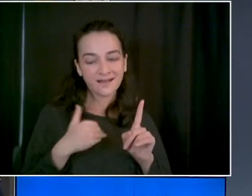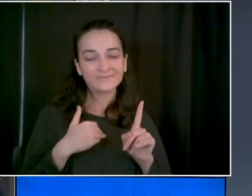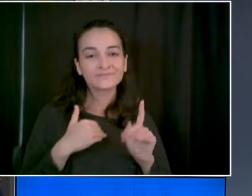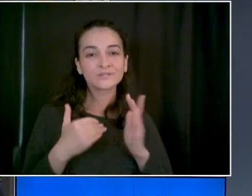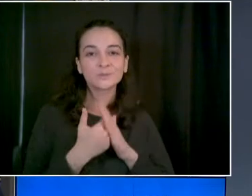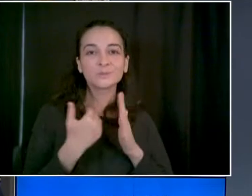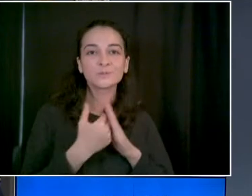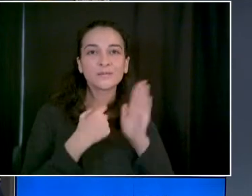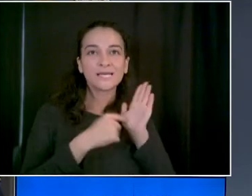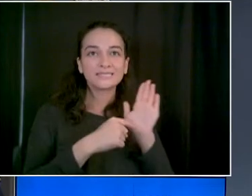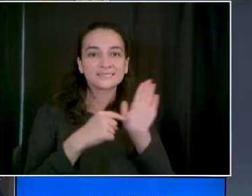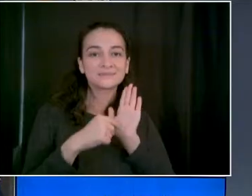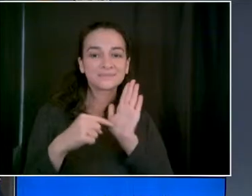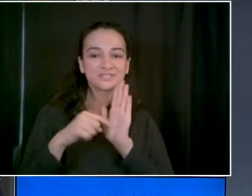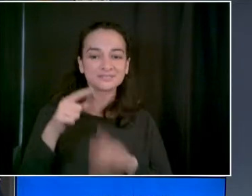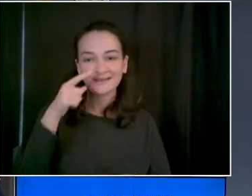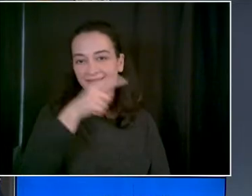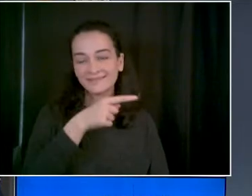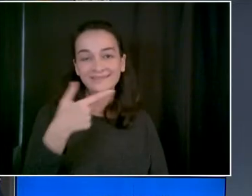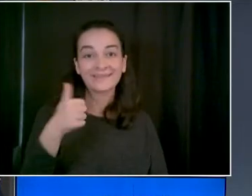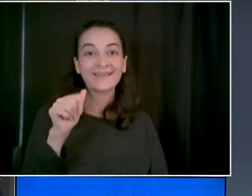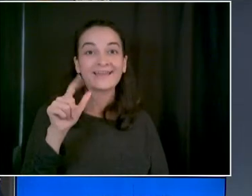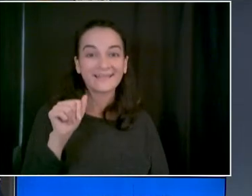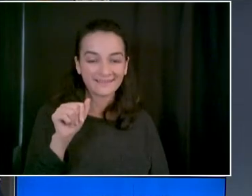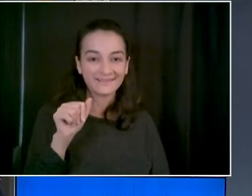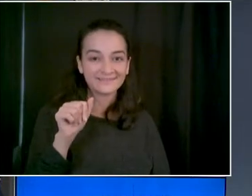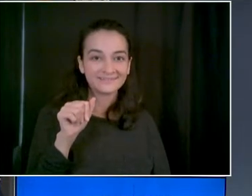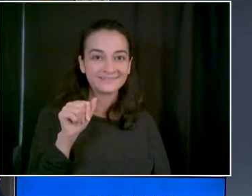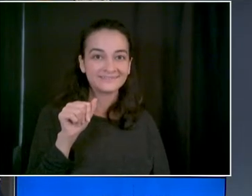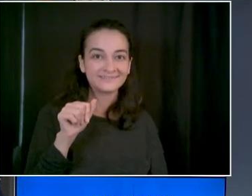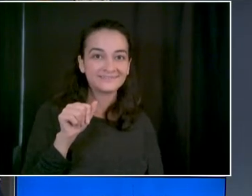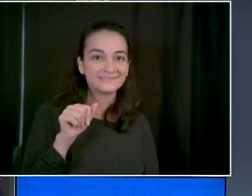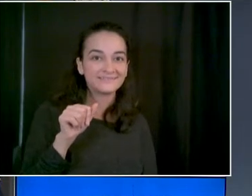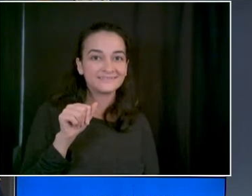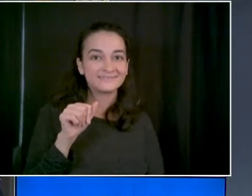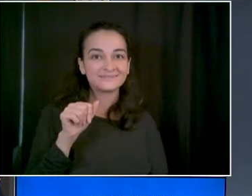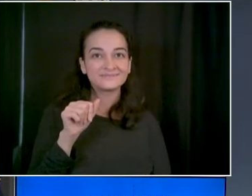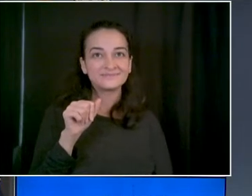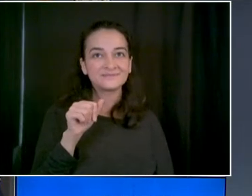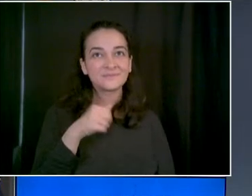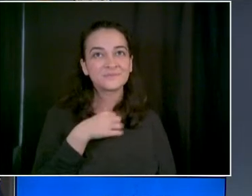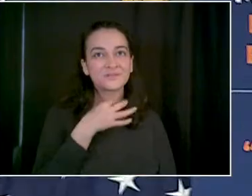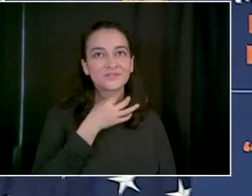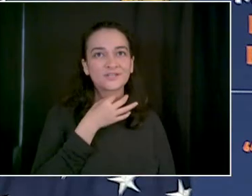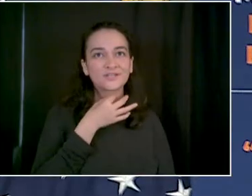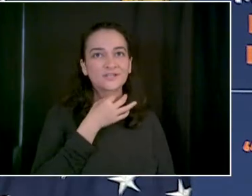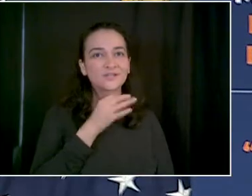of Black identities. So, what's your style statement?